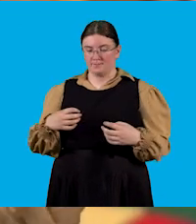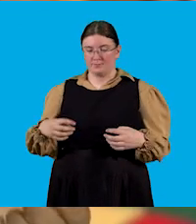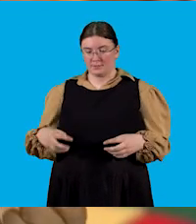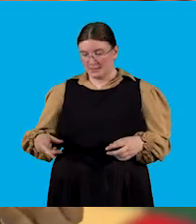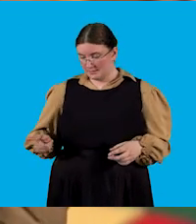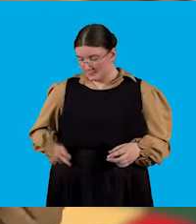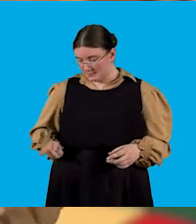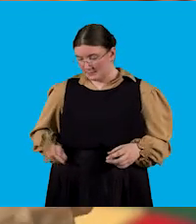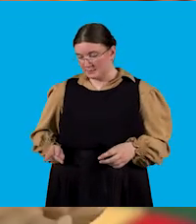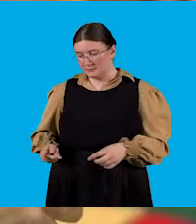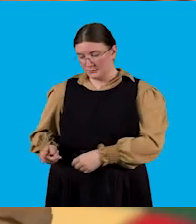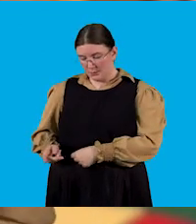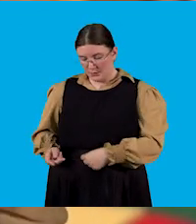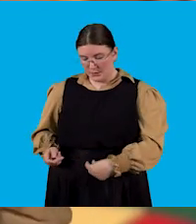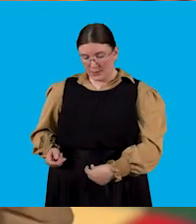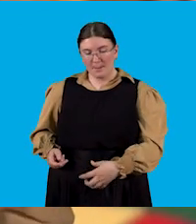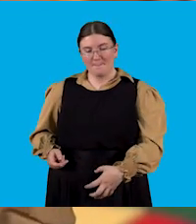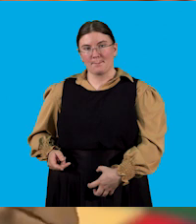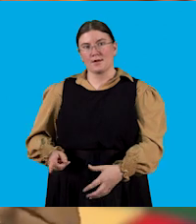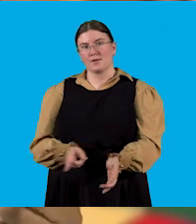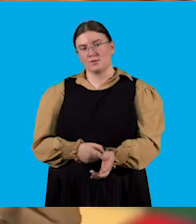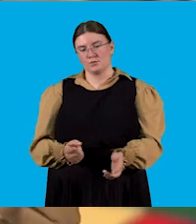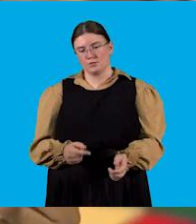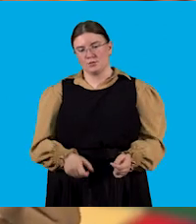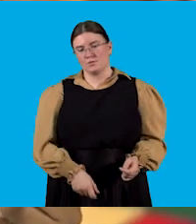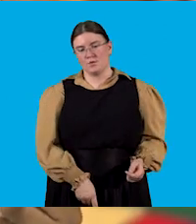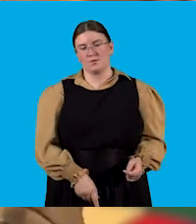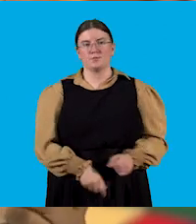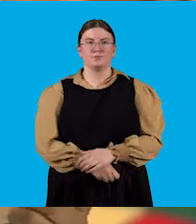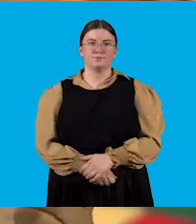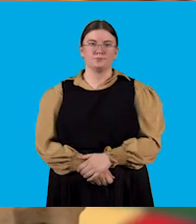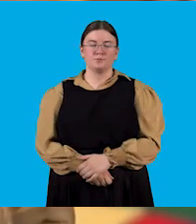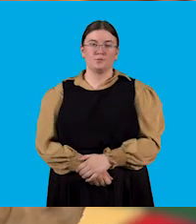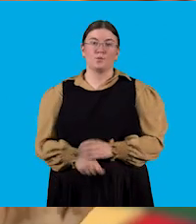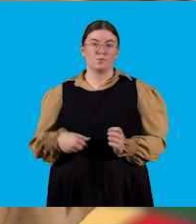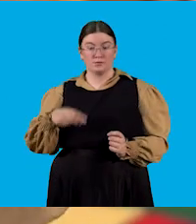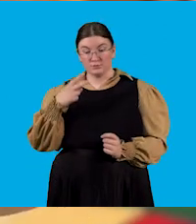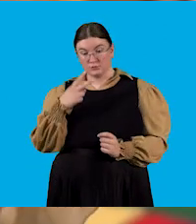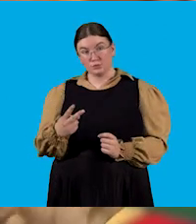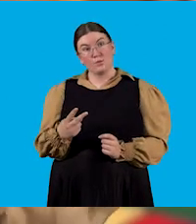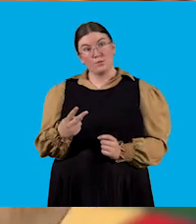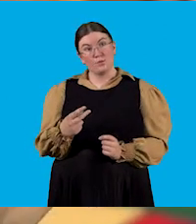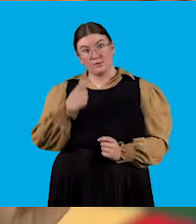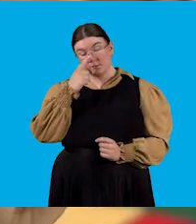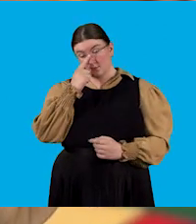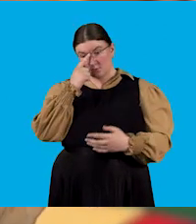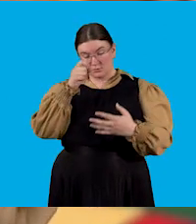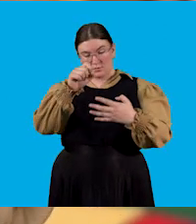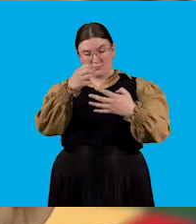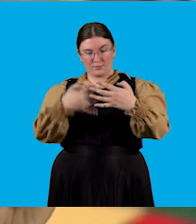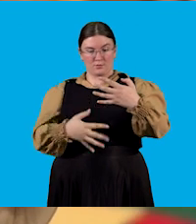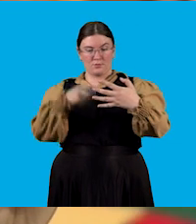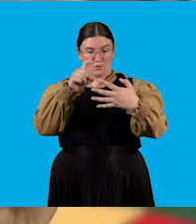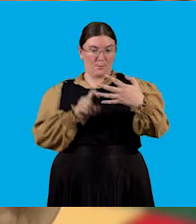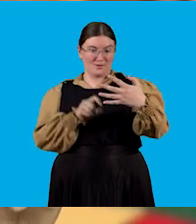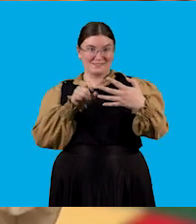kidneys, ureter, bladder, and the urethra. We looked at the components of the